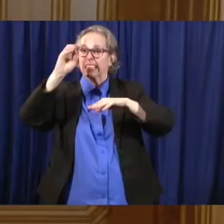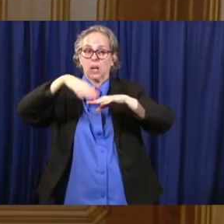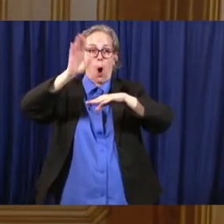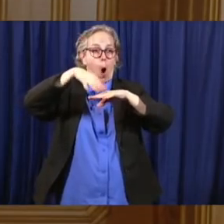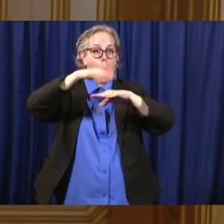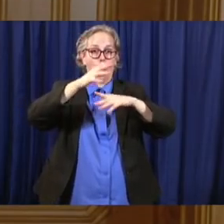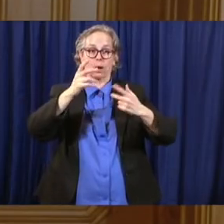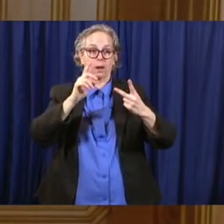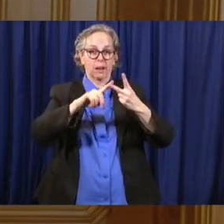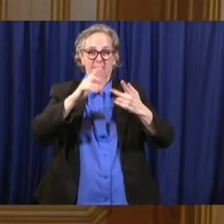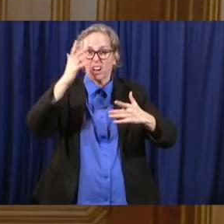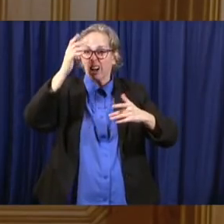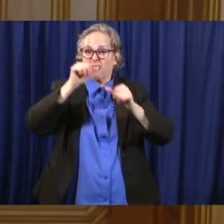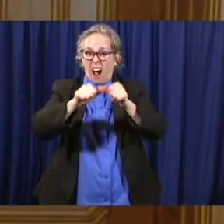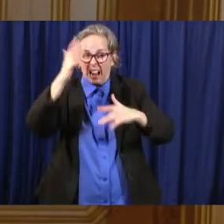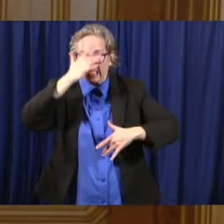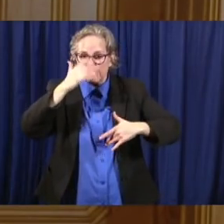condition.